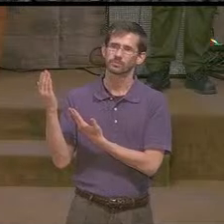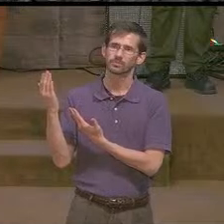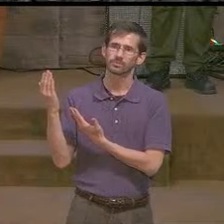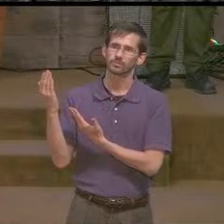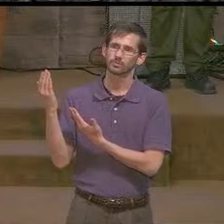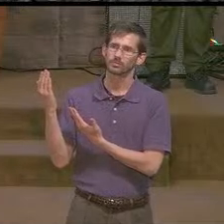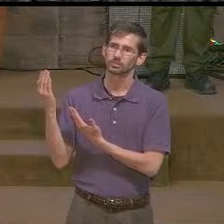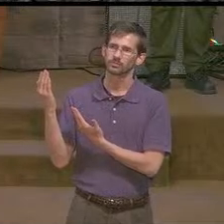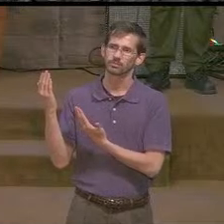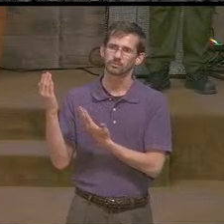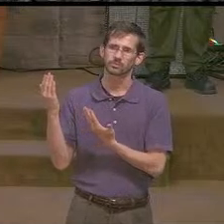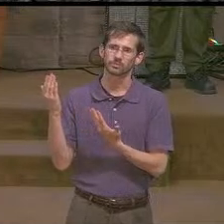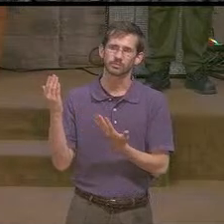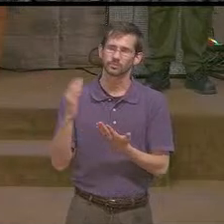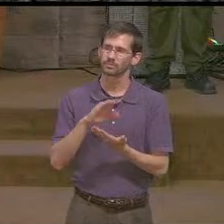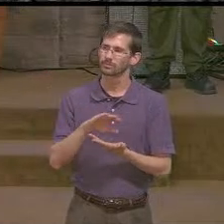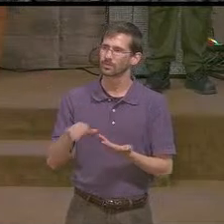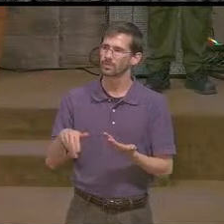All my hope.